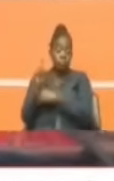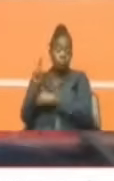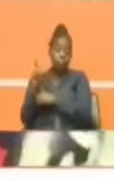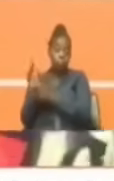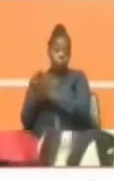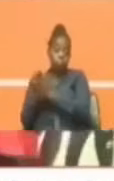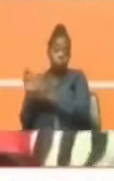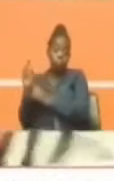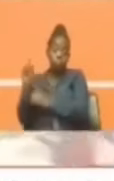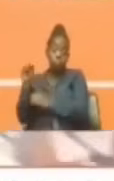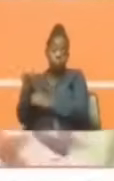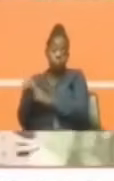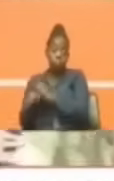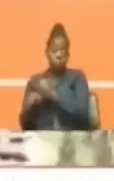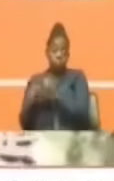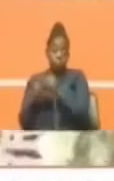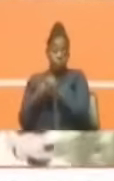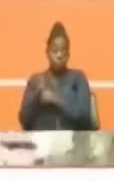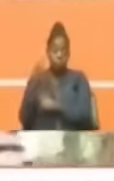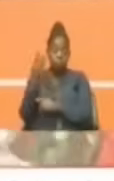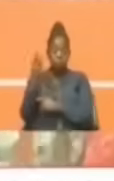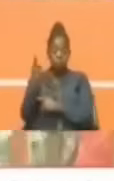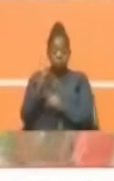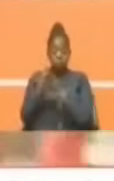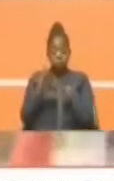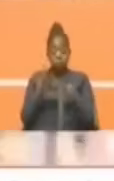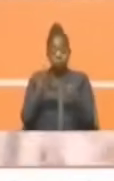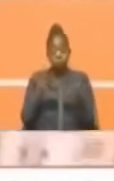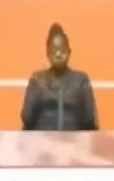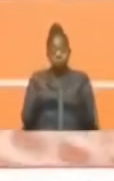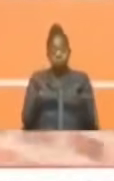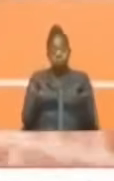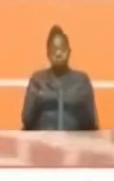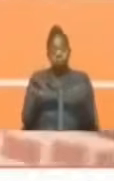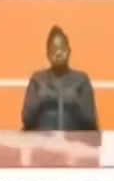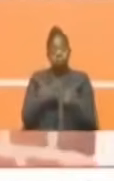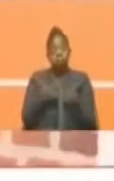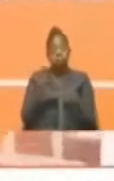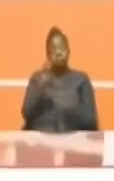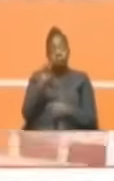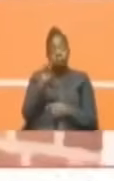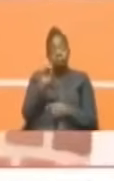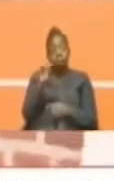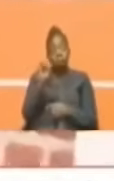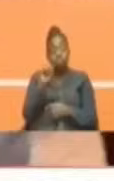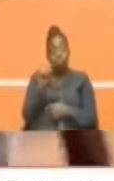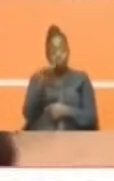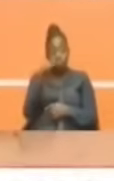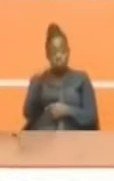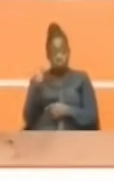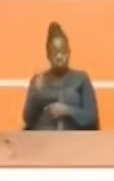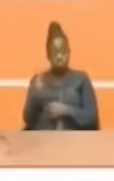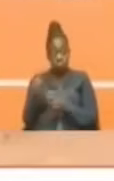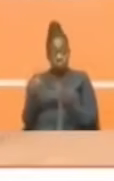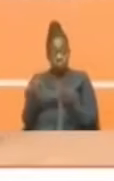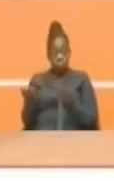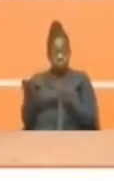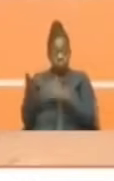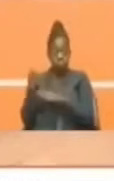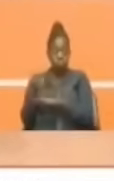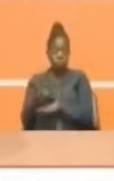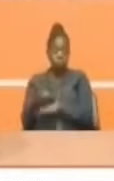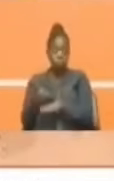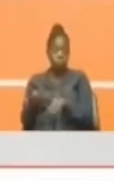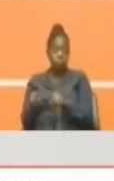guno Kubiaribe njawe chavira kama tubano kule Sanya Dennis Wafula Moses Junior Masiga Namudala Semujo Okuti